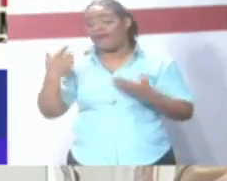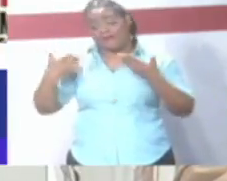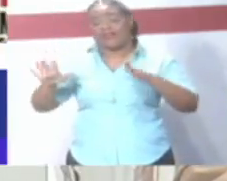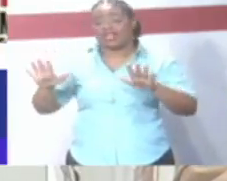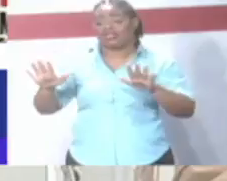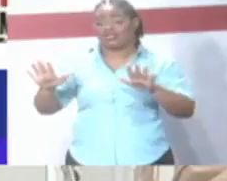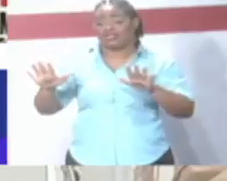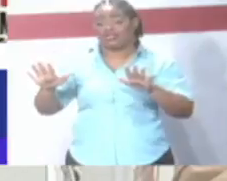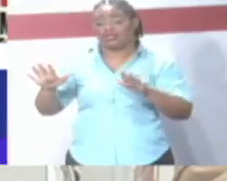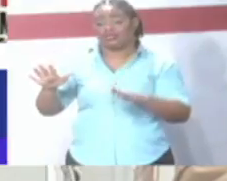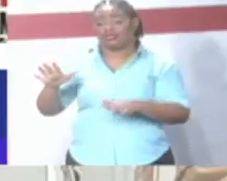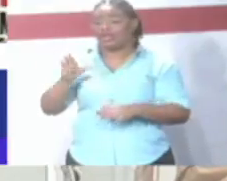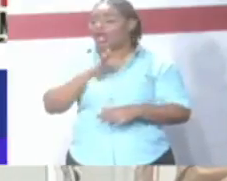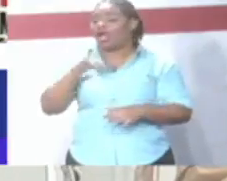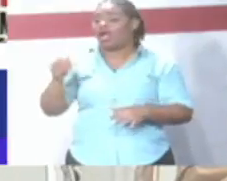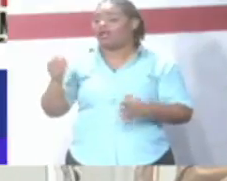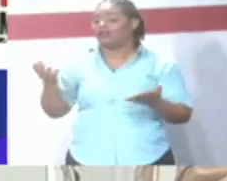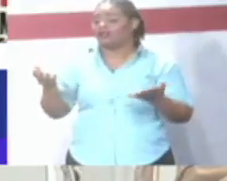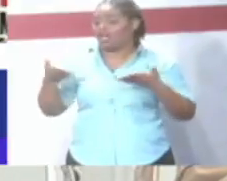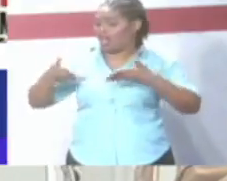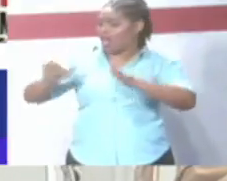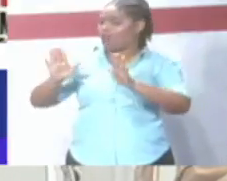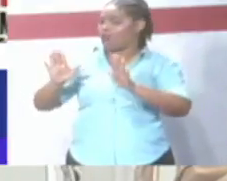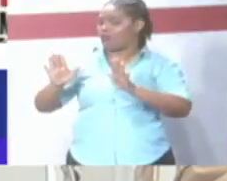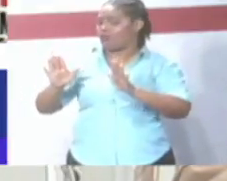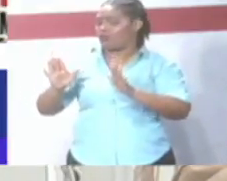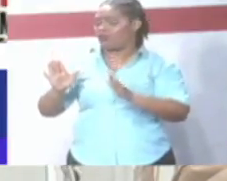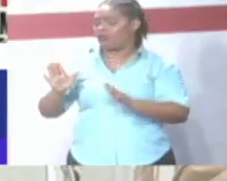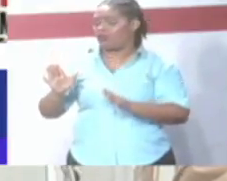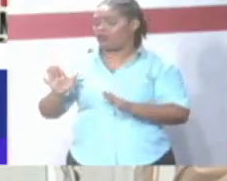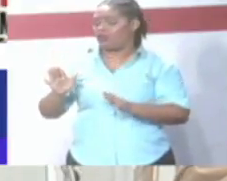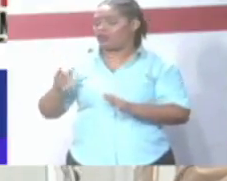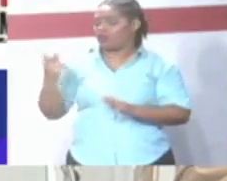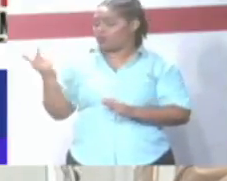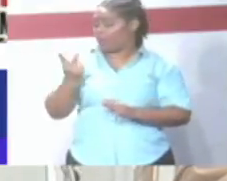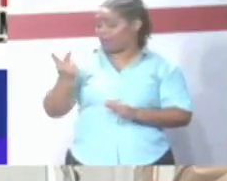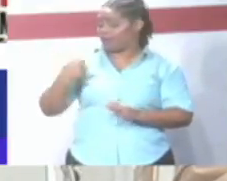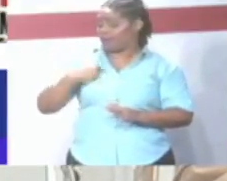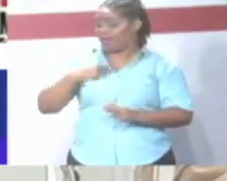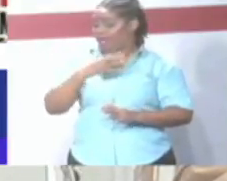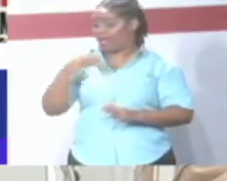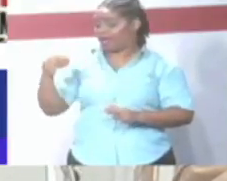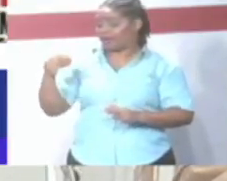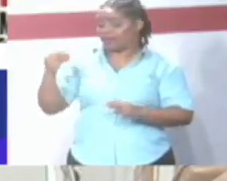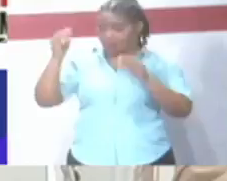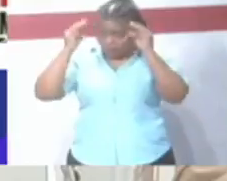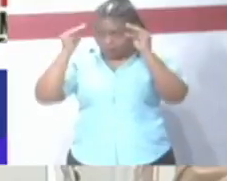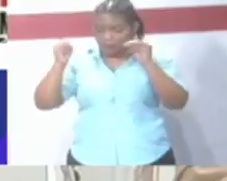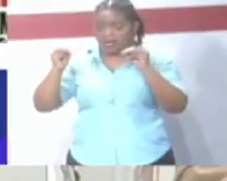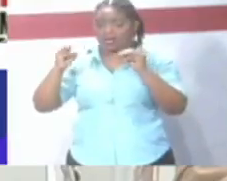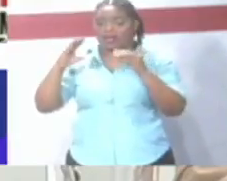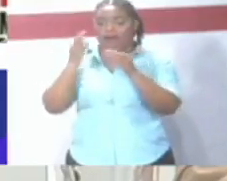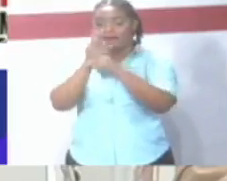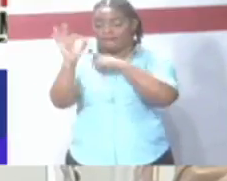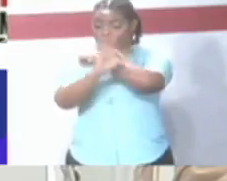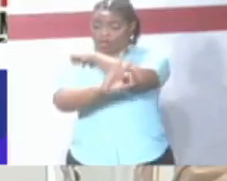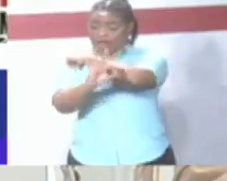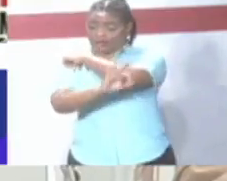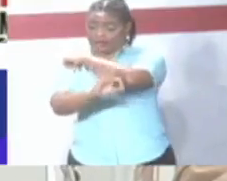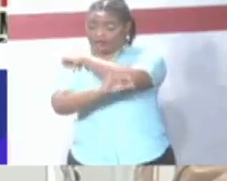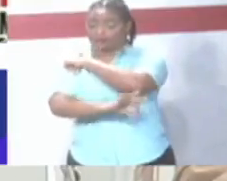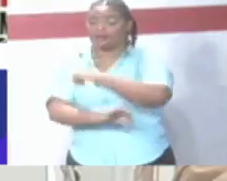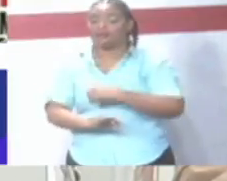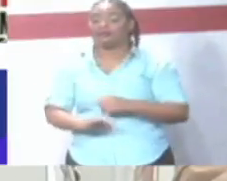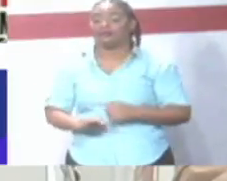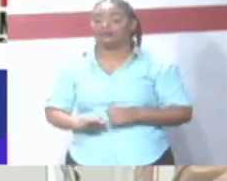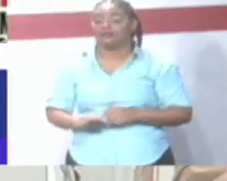both myself and the Minister of Foreign and CARICOM Affairs the go-ahead to use diplomatic channels to